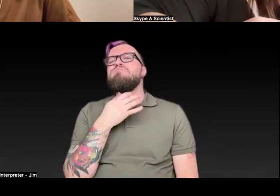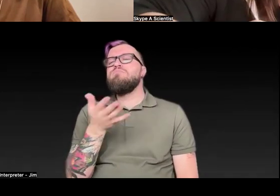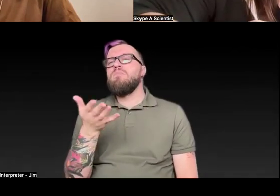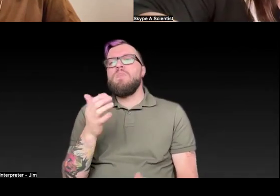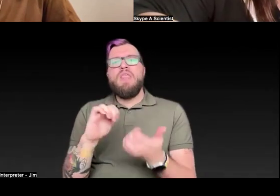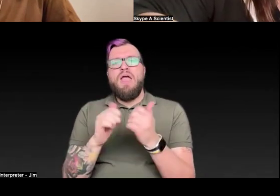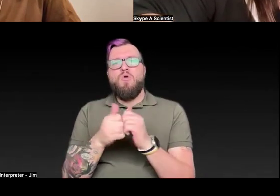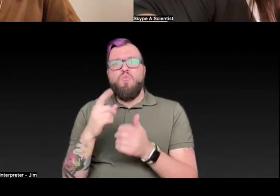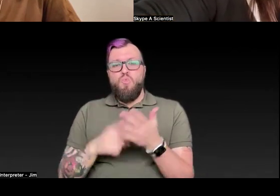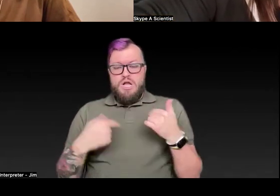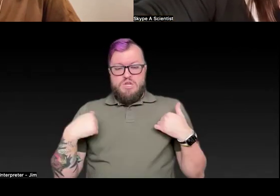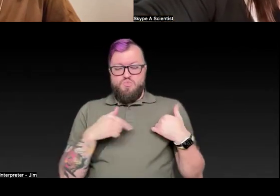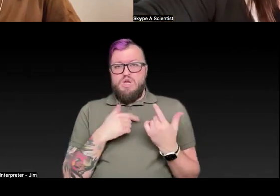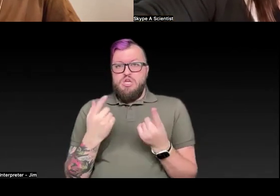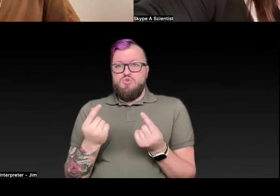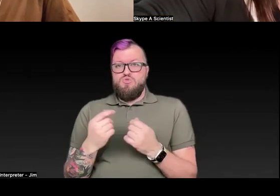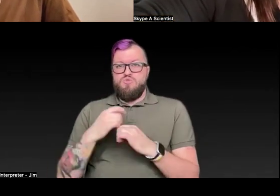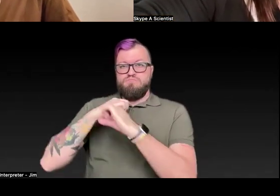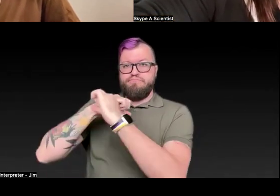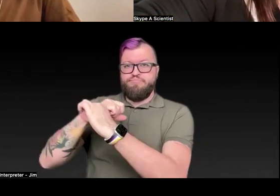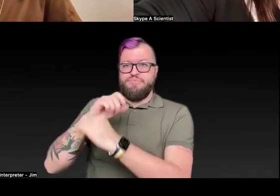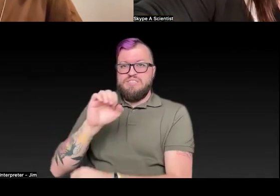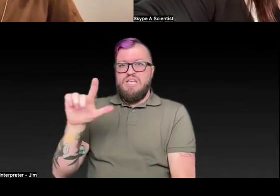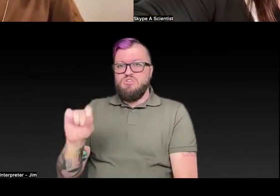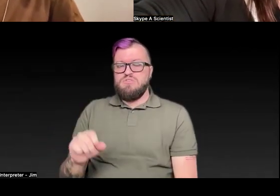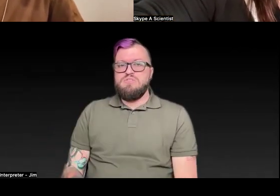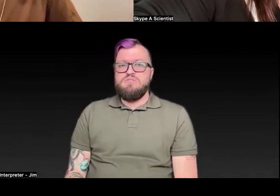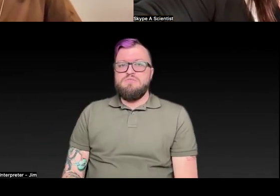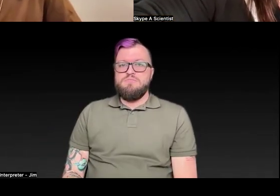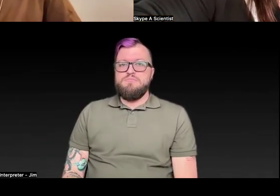what actions can we take to help protect eels?